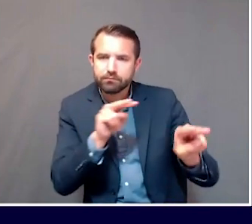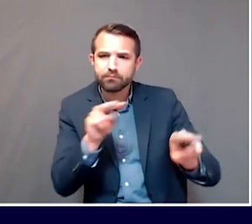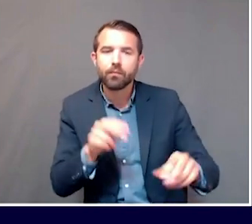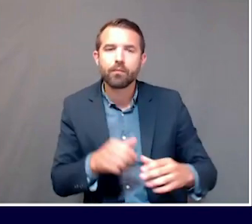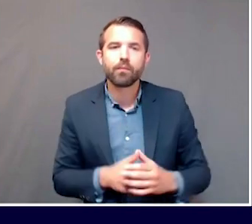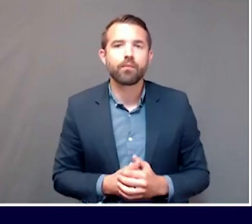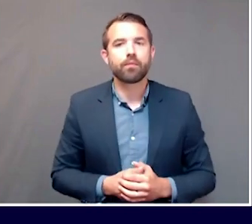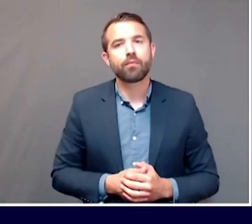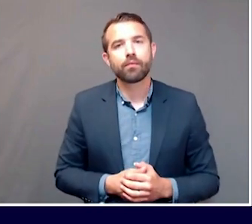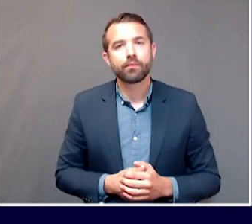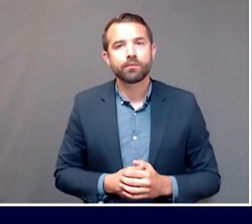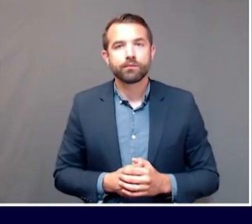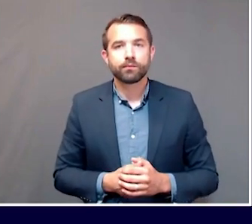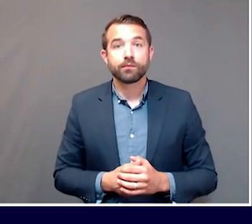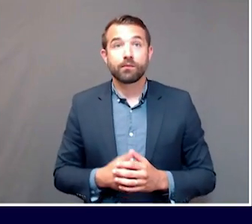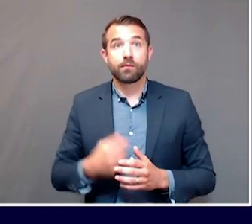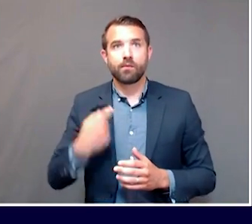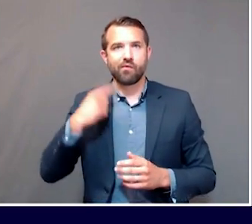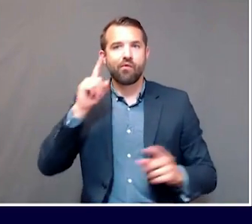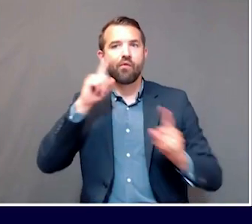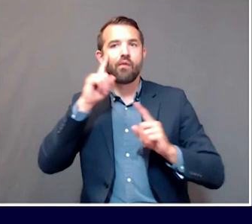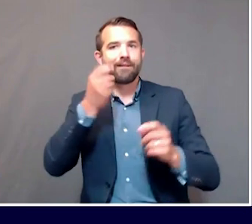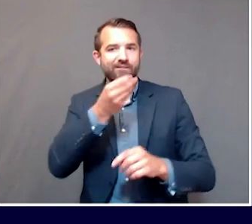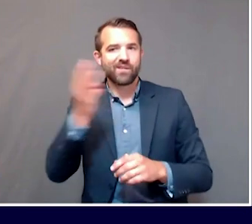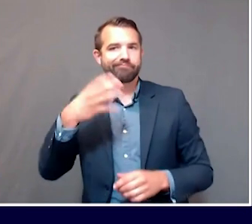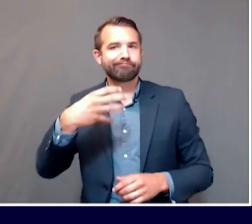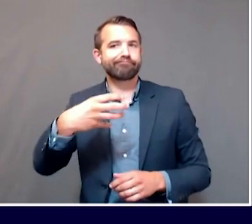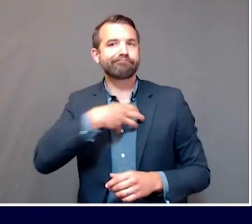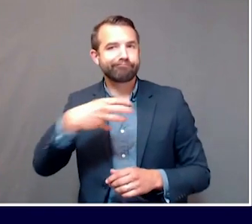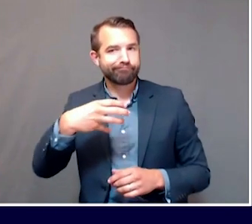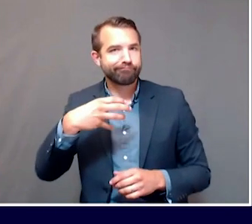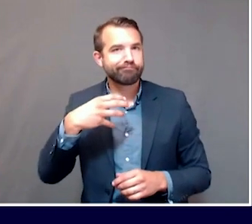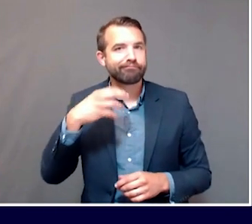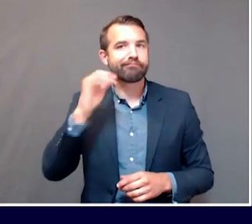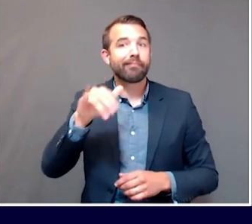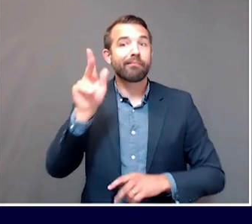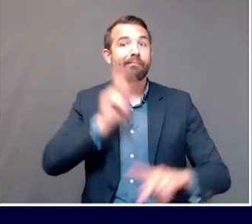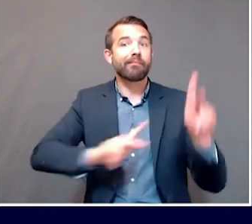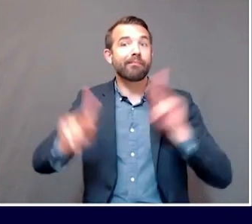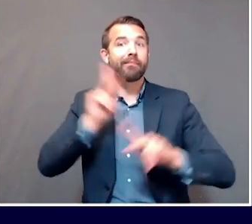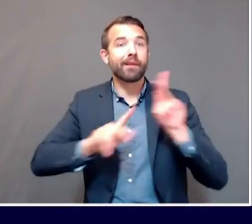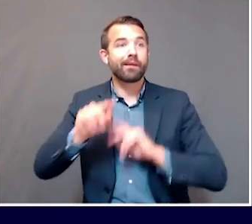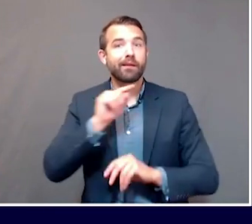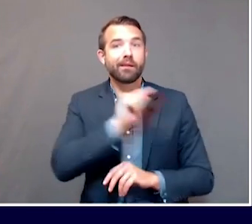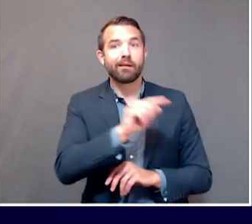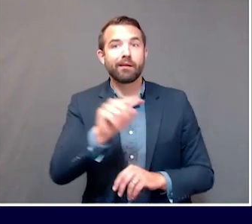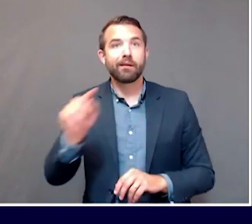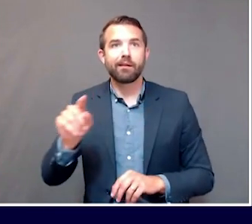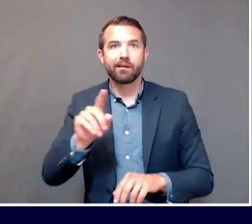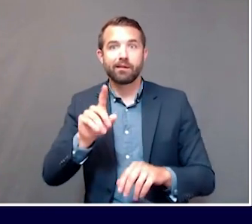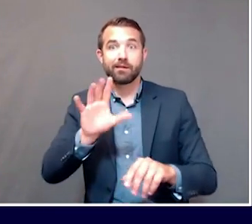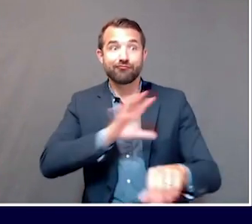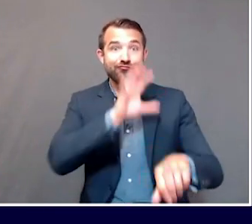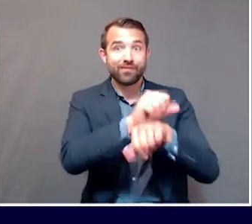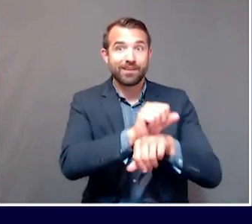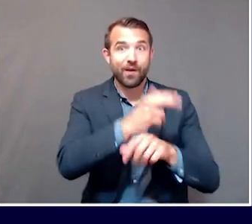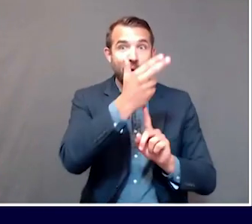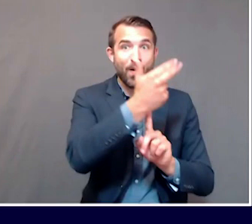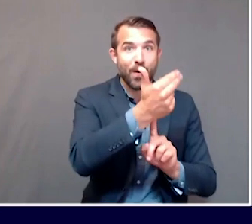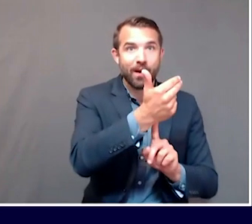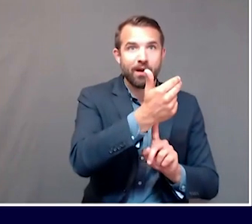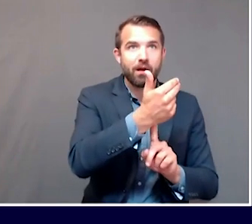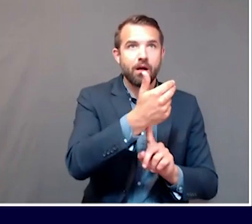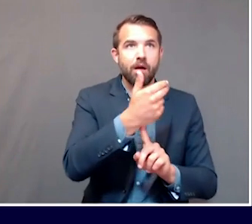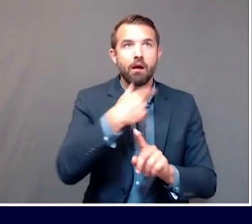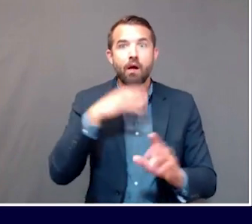a reservation, but then they couldn't get it. They couldn't seem to find a place to get tested in Connecticut or Rhode Island or Massachusetts.